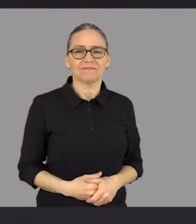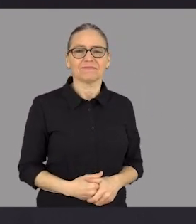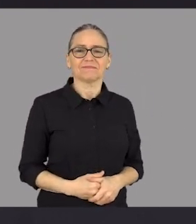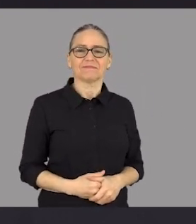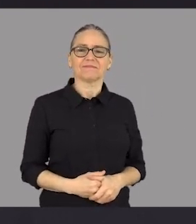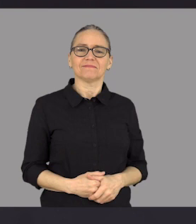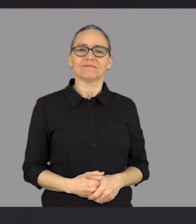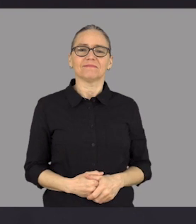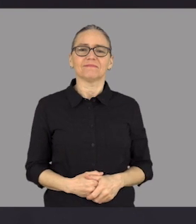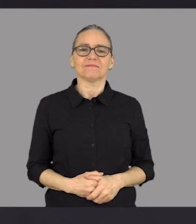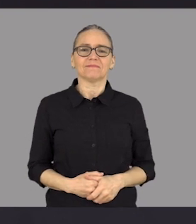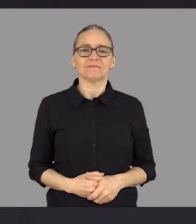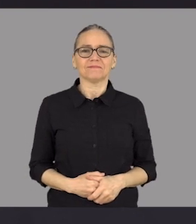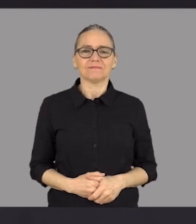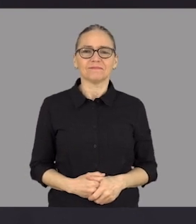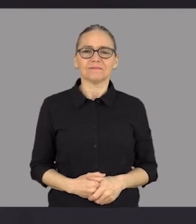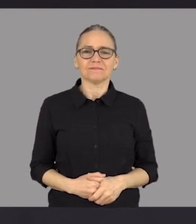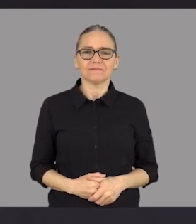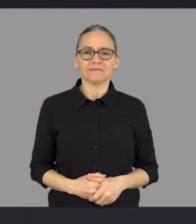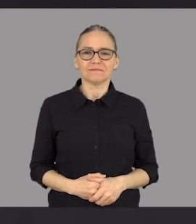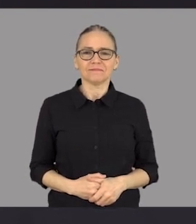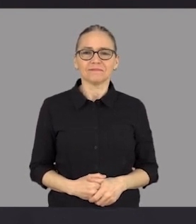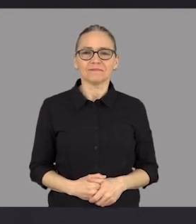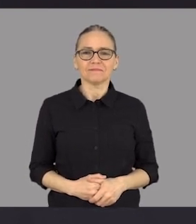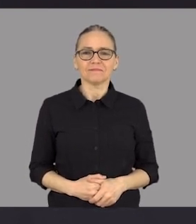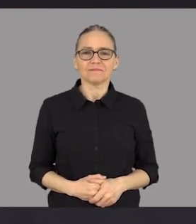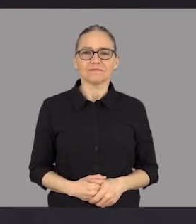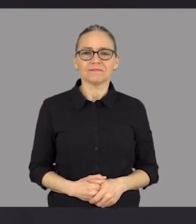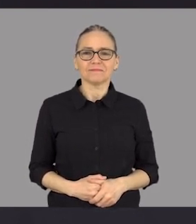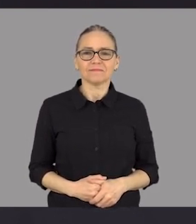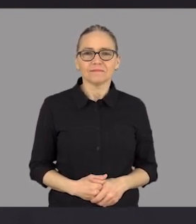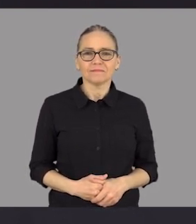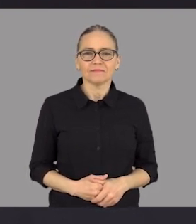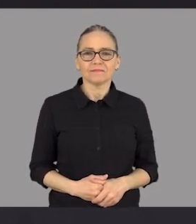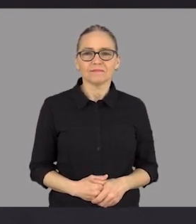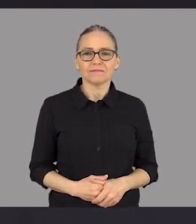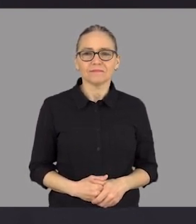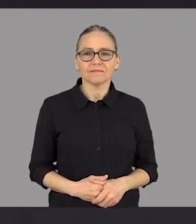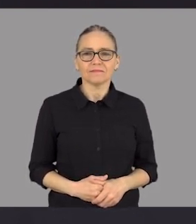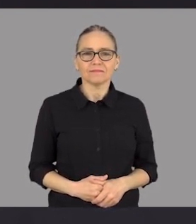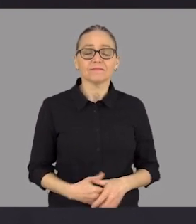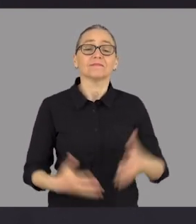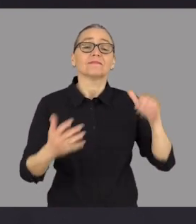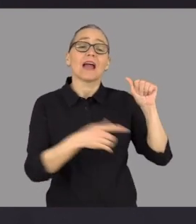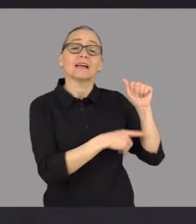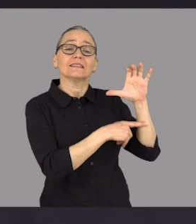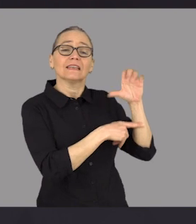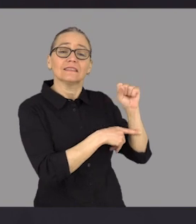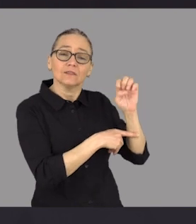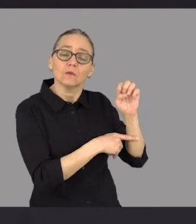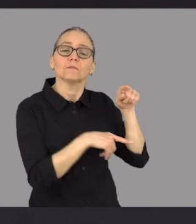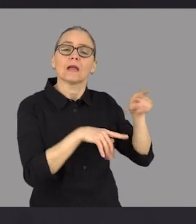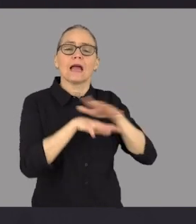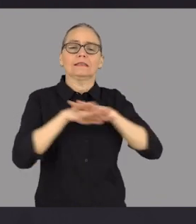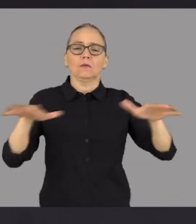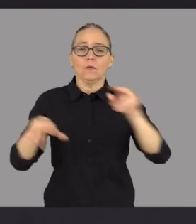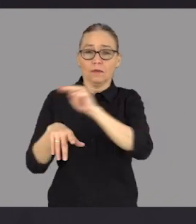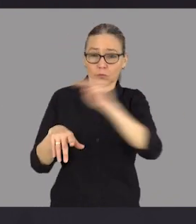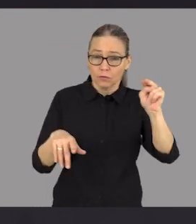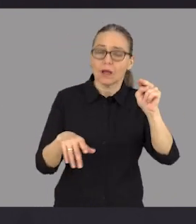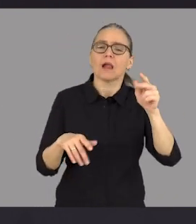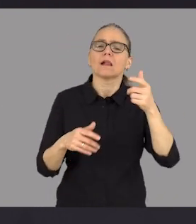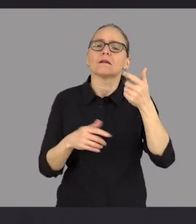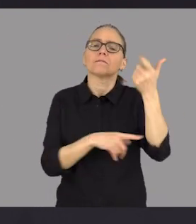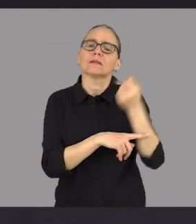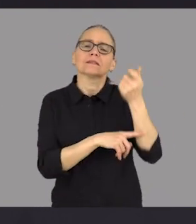This event is hosted by CASE, the Canadian Association for Supported Employment. CASE is a